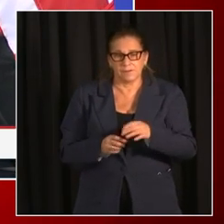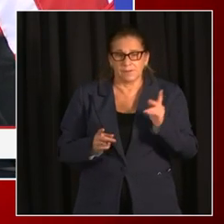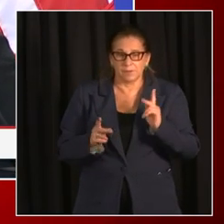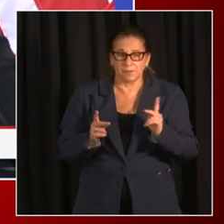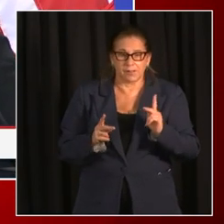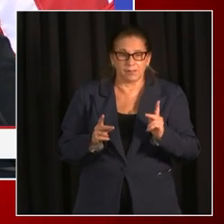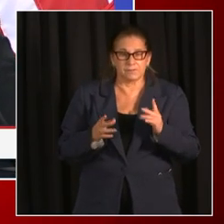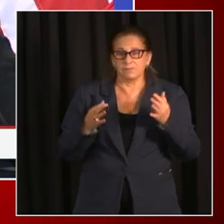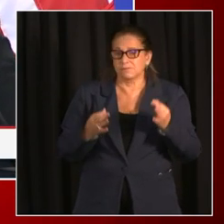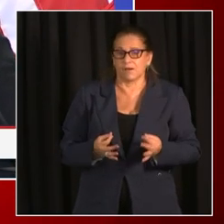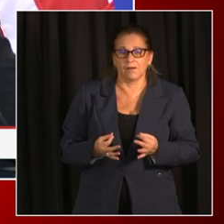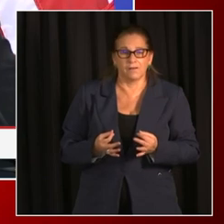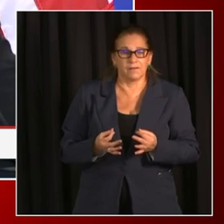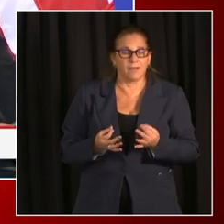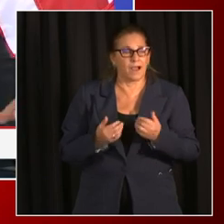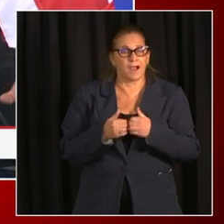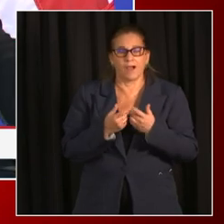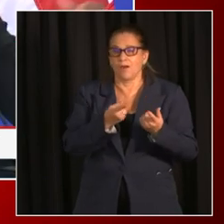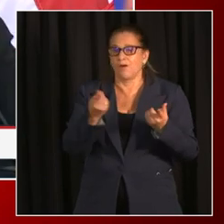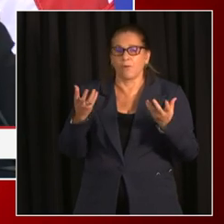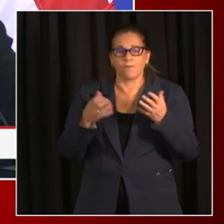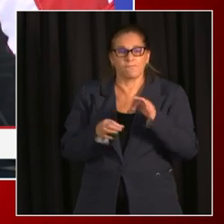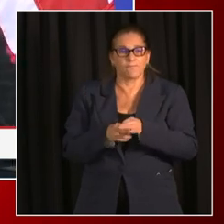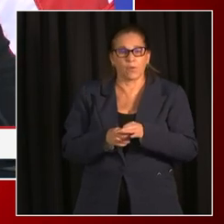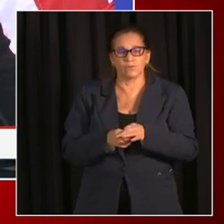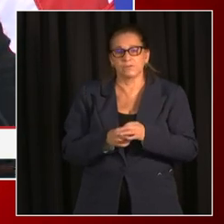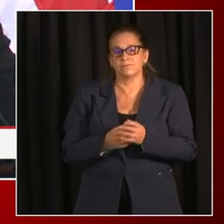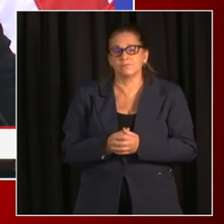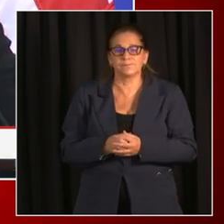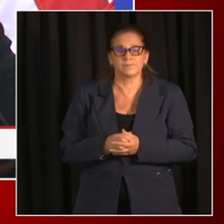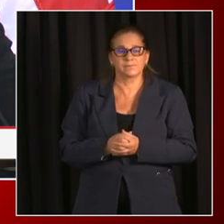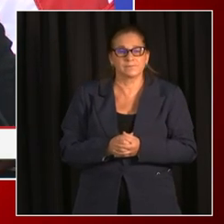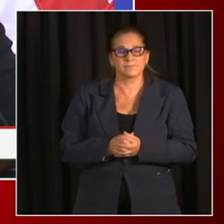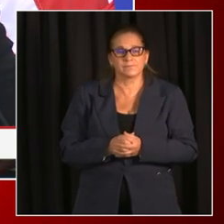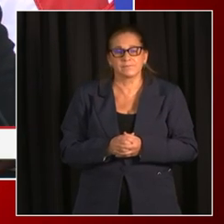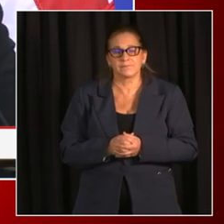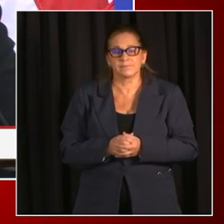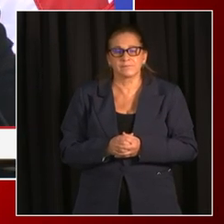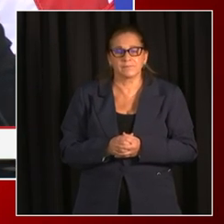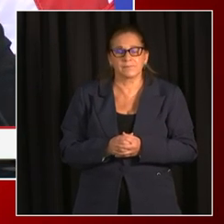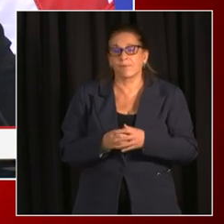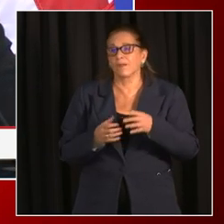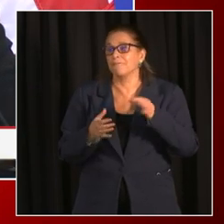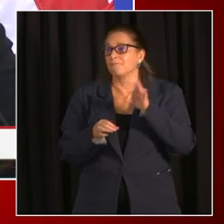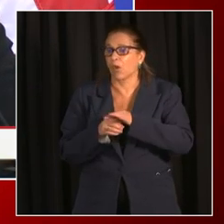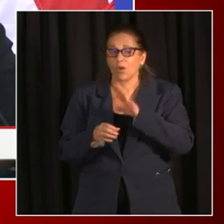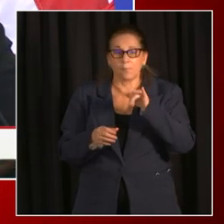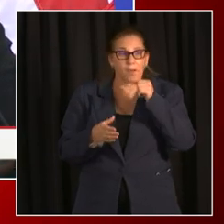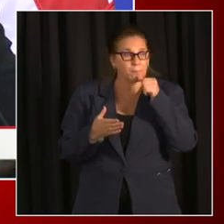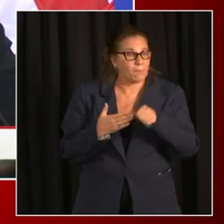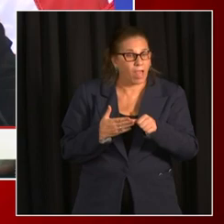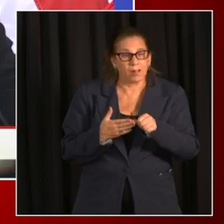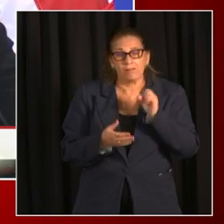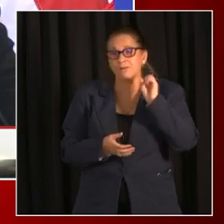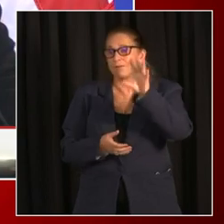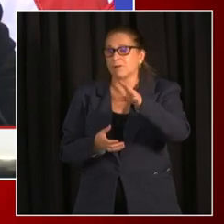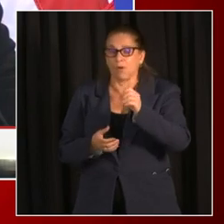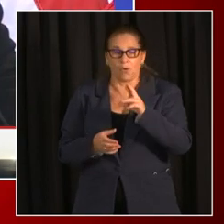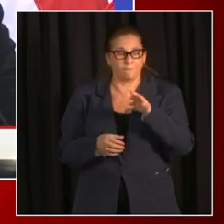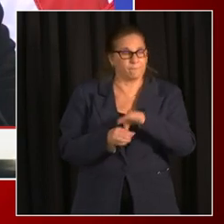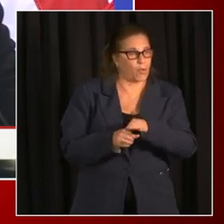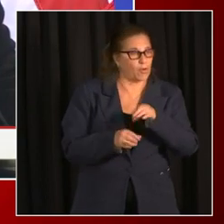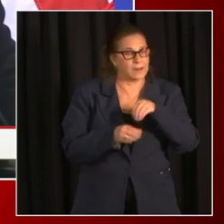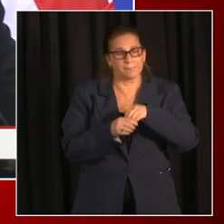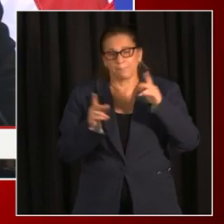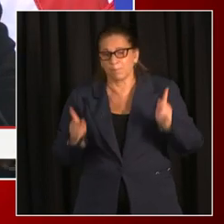are going to decide how they want to vote. So we can come up with an elaborate vote by mail system, and there still will be people who want to vote in person.